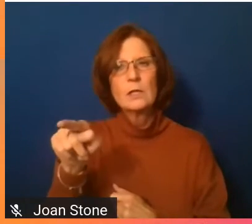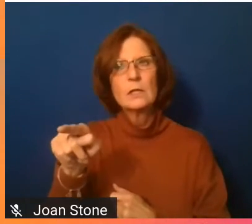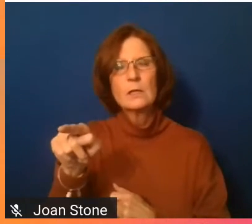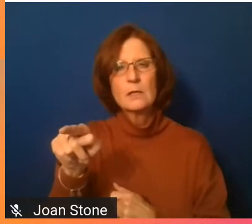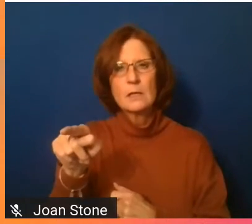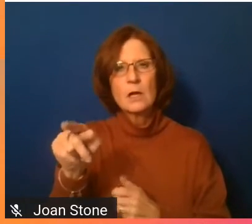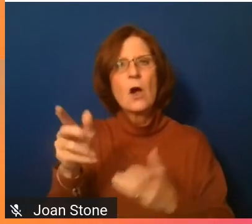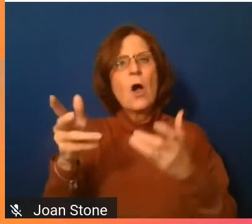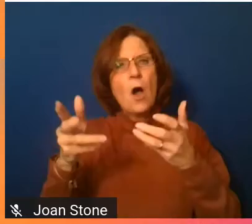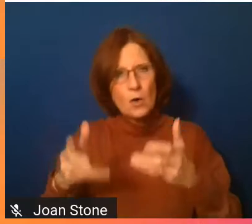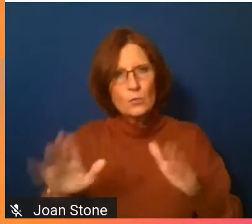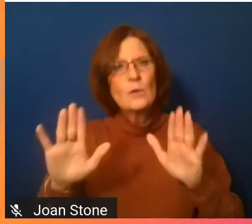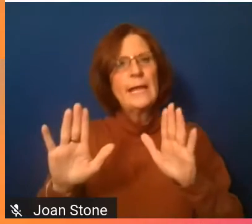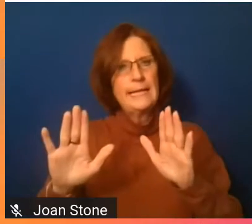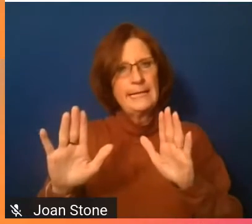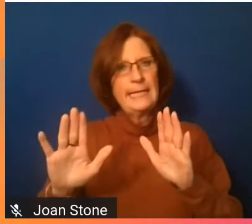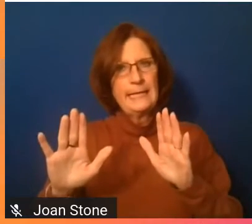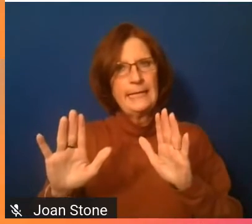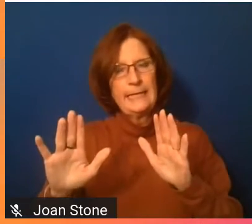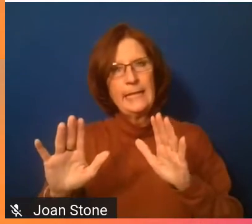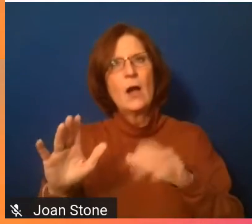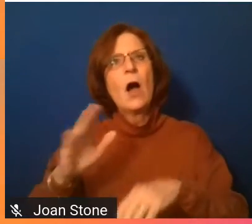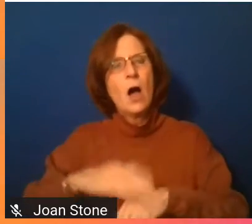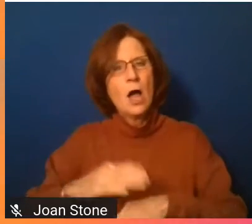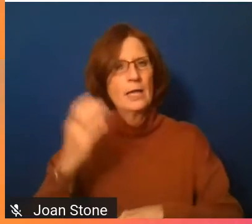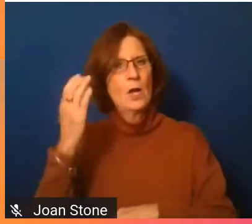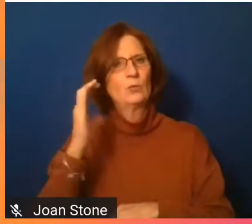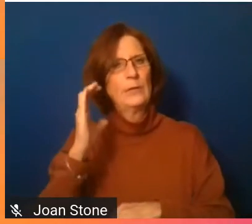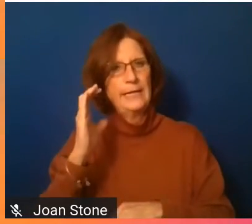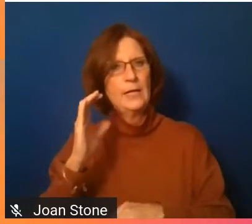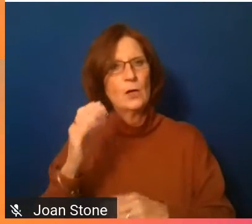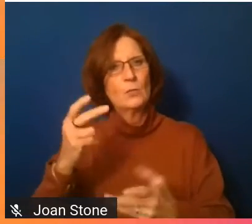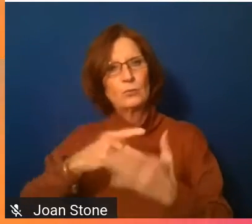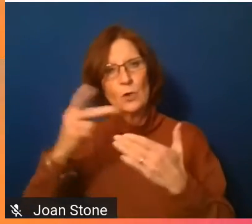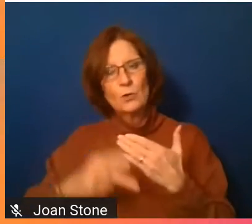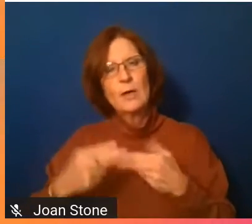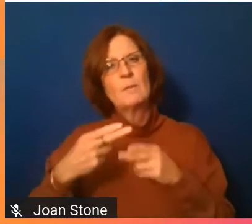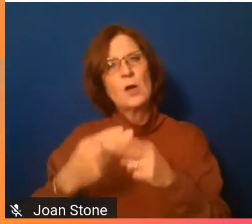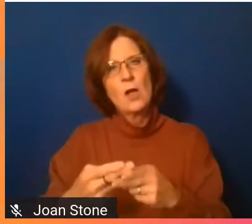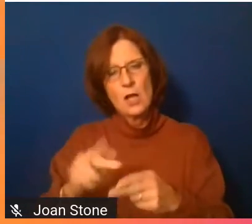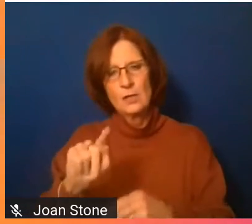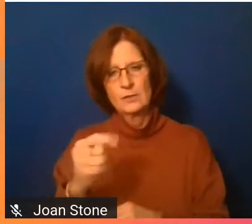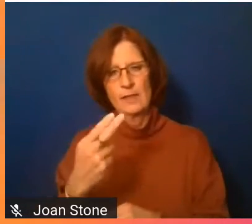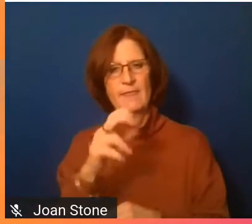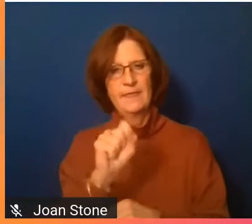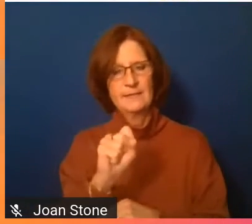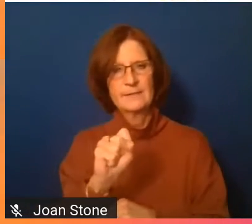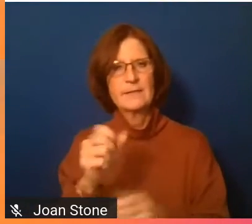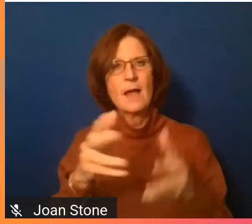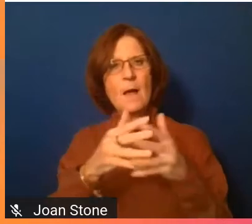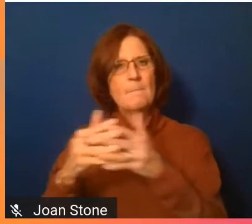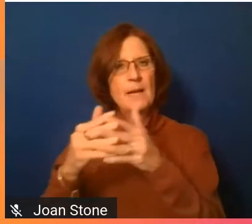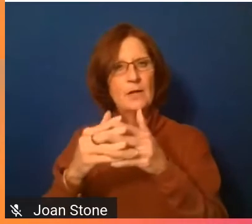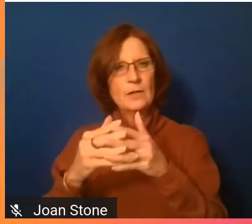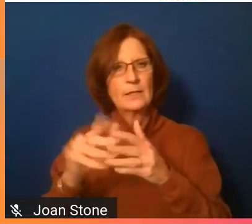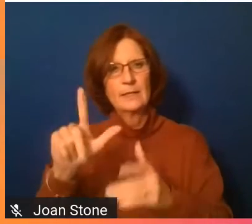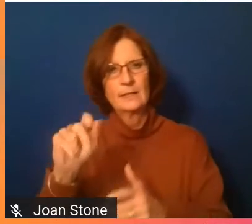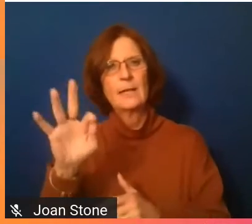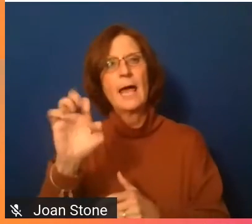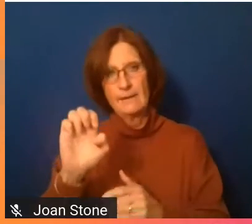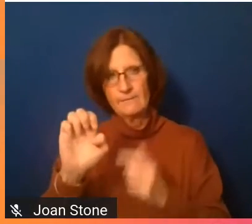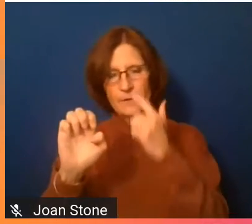Carl and Susan had already been a subject of a radio program called This American Life that was about a different stage